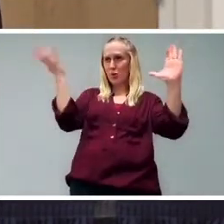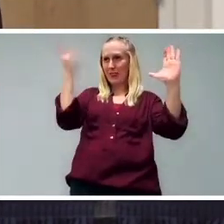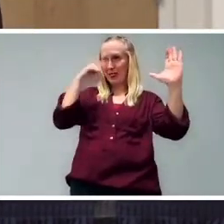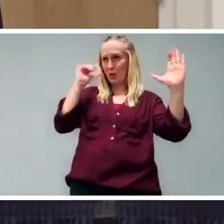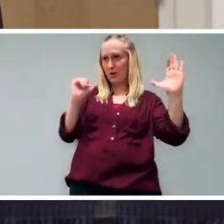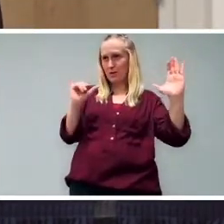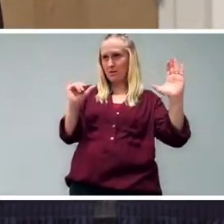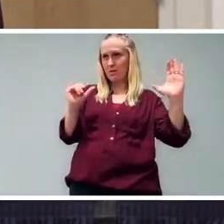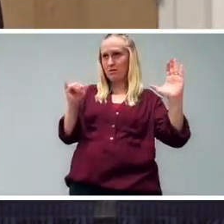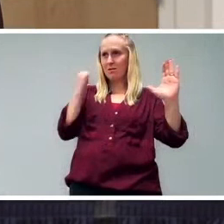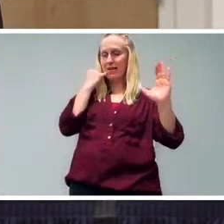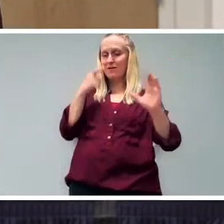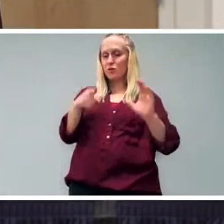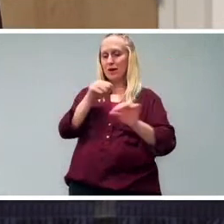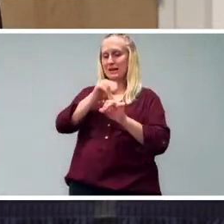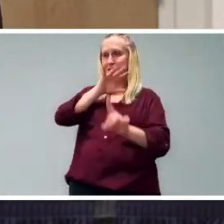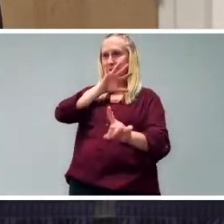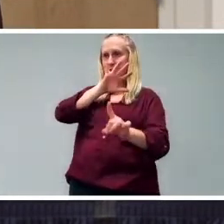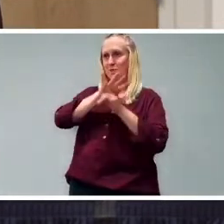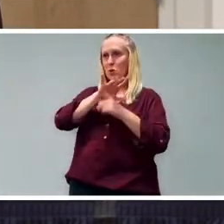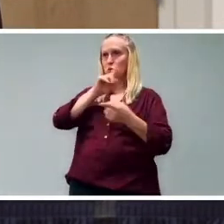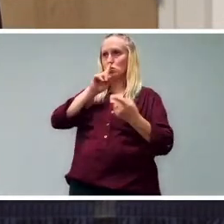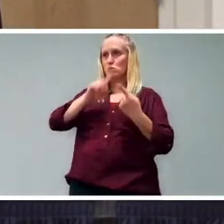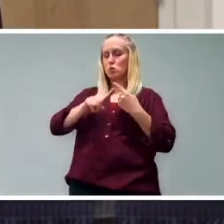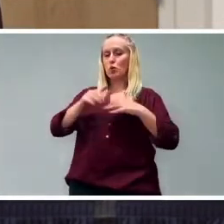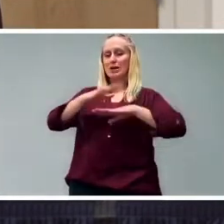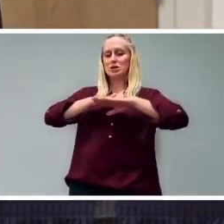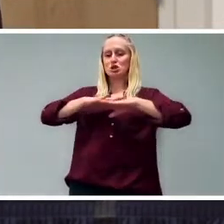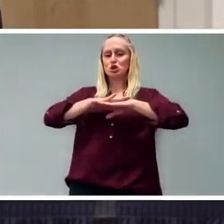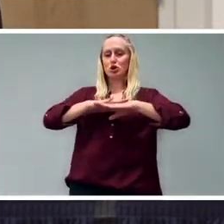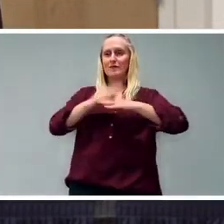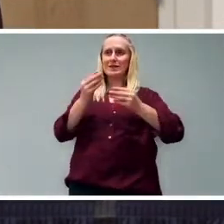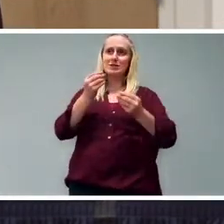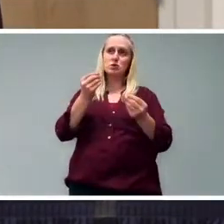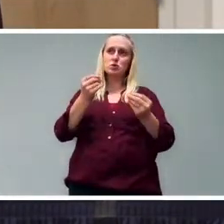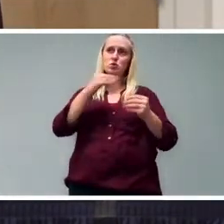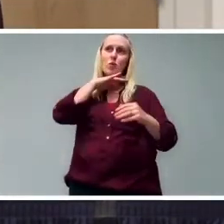if you're exposed to surface soil for 250 days a year?